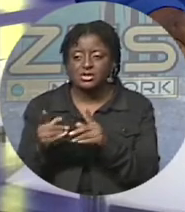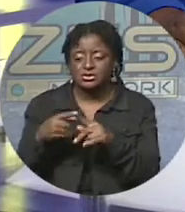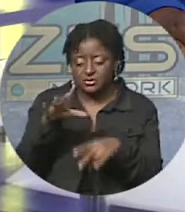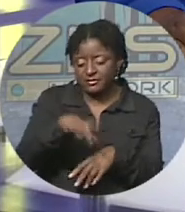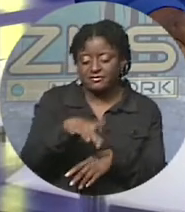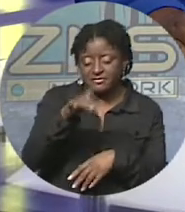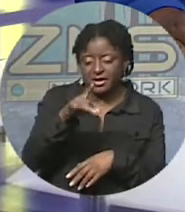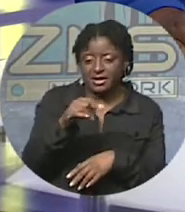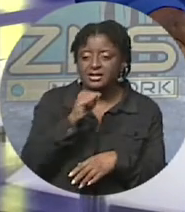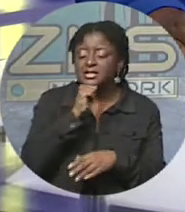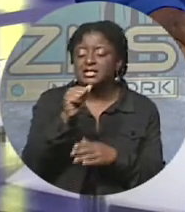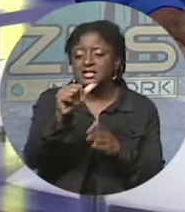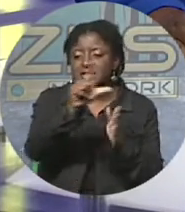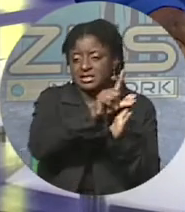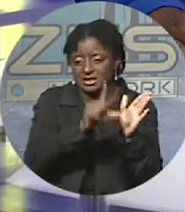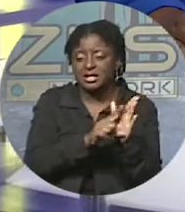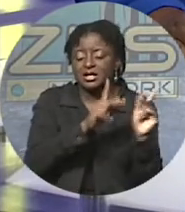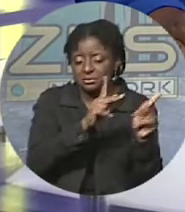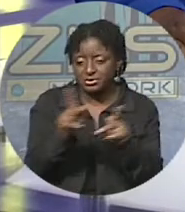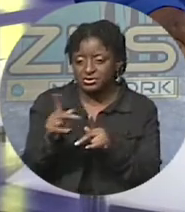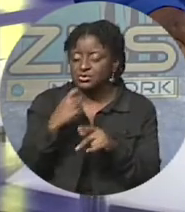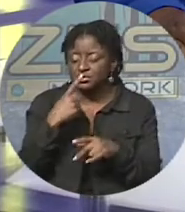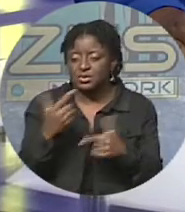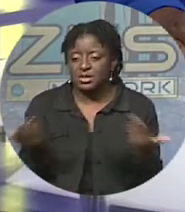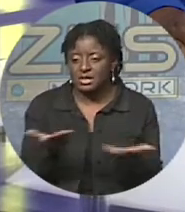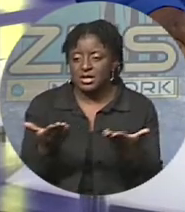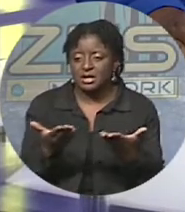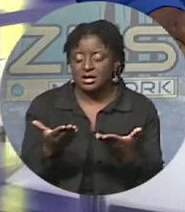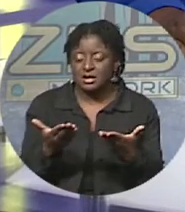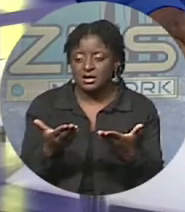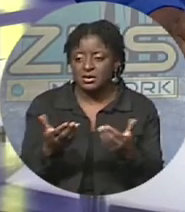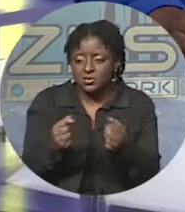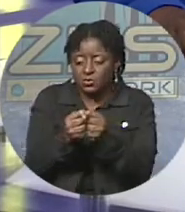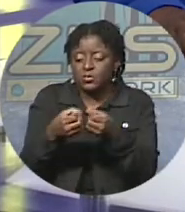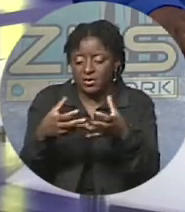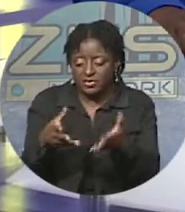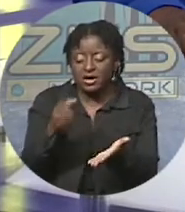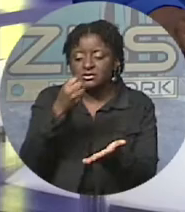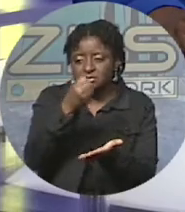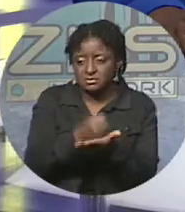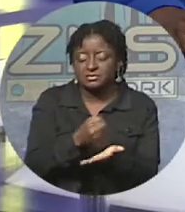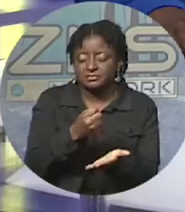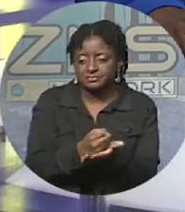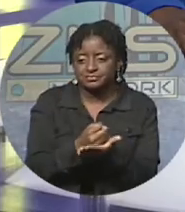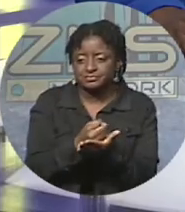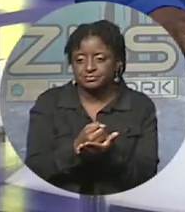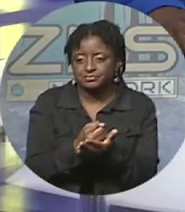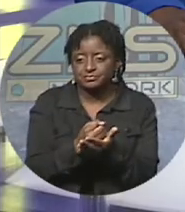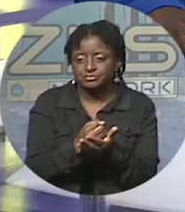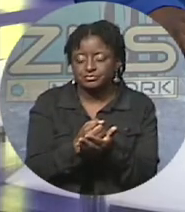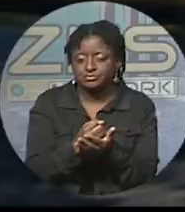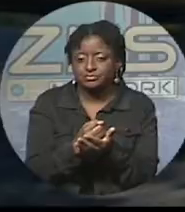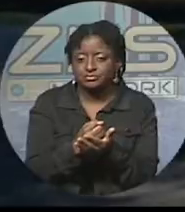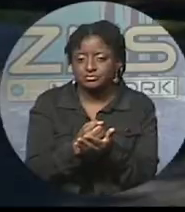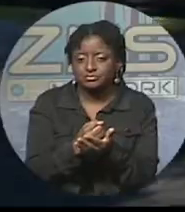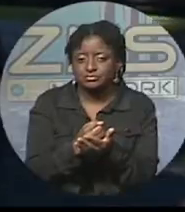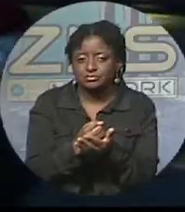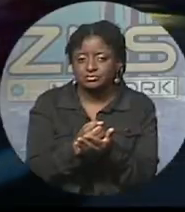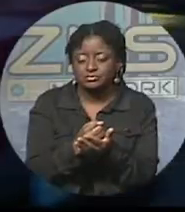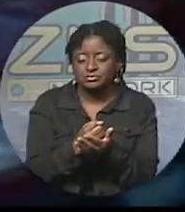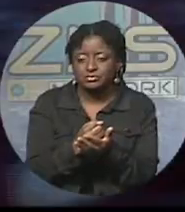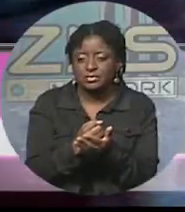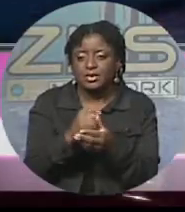but are in this country illegally. LaDon Davis was first on the scene of that immigration raid and has the latest details in this report. At